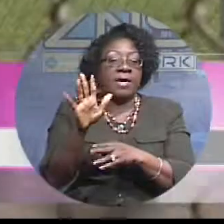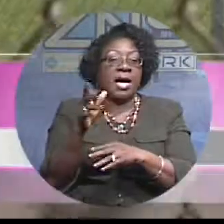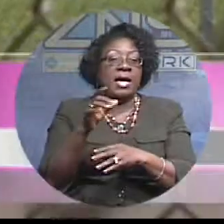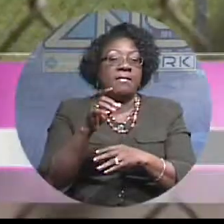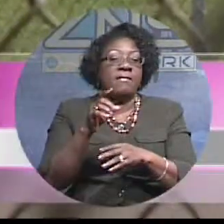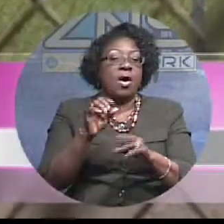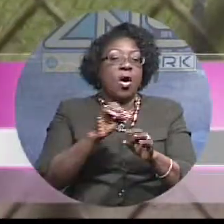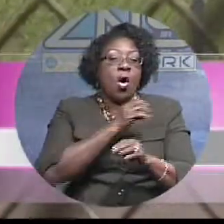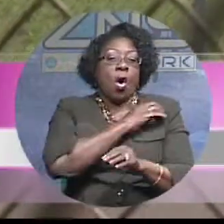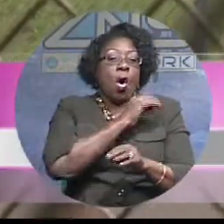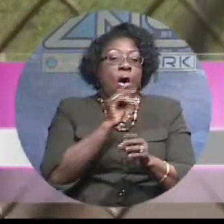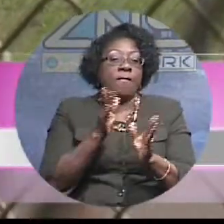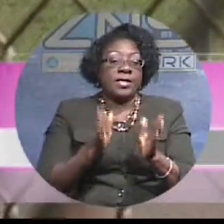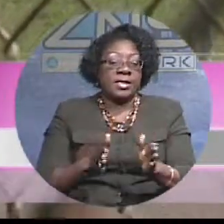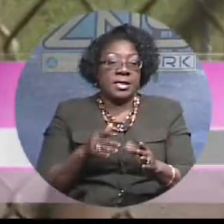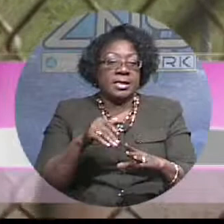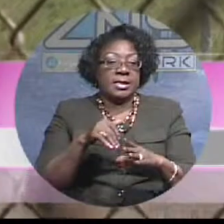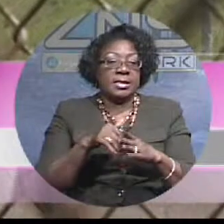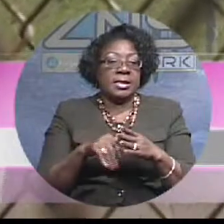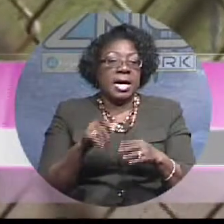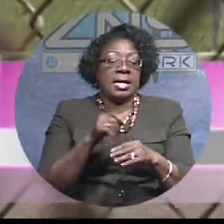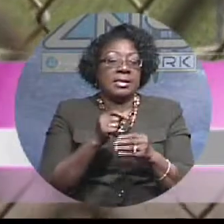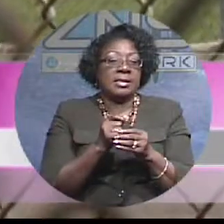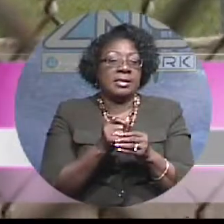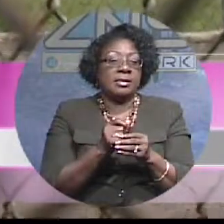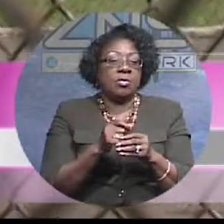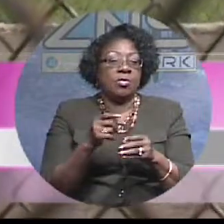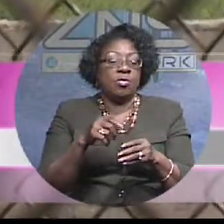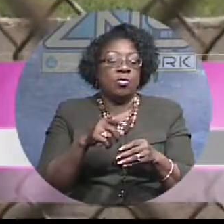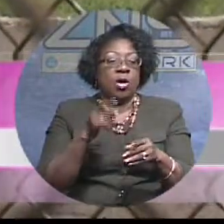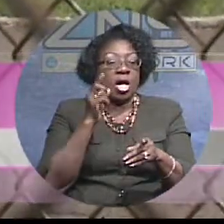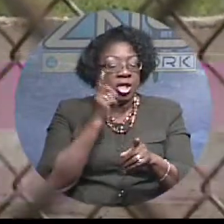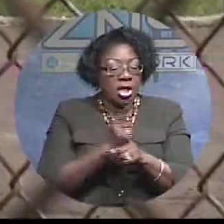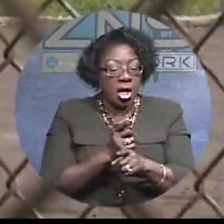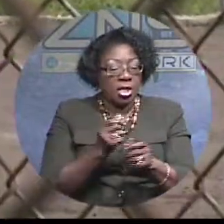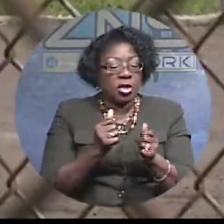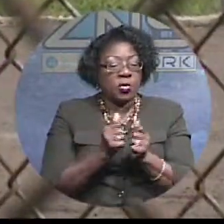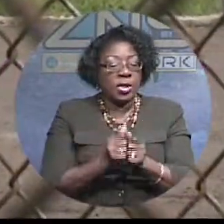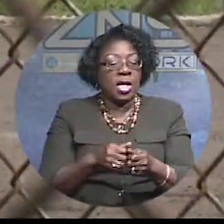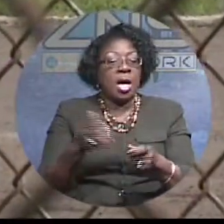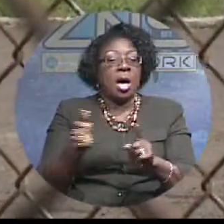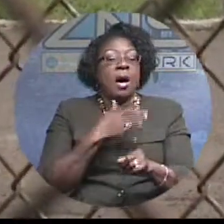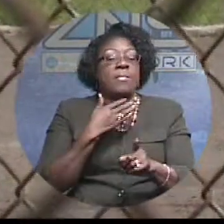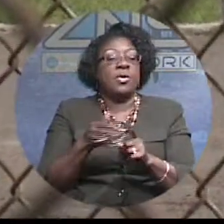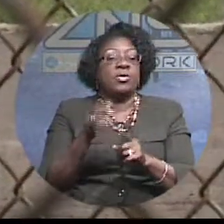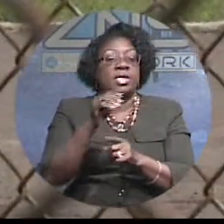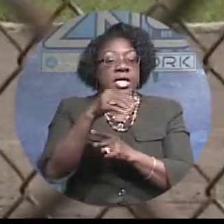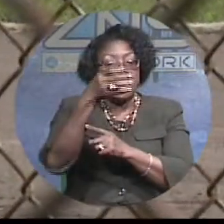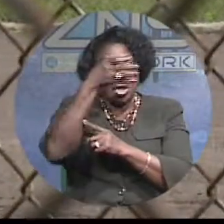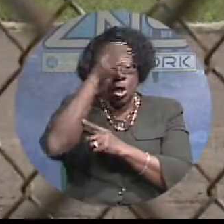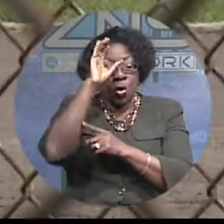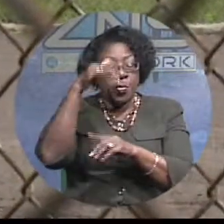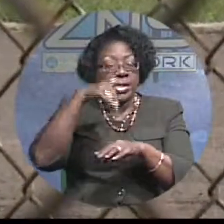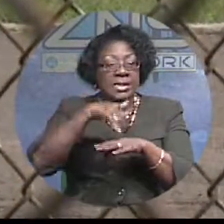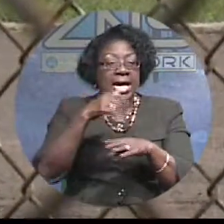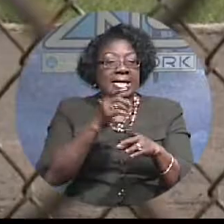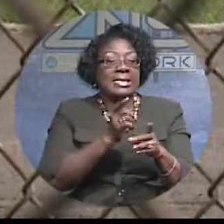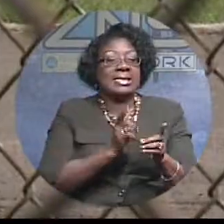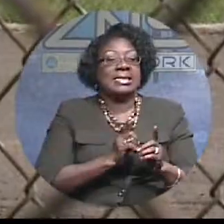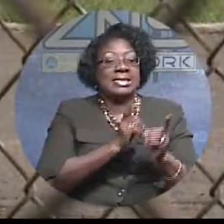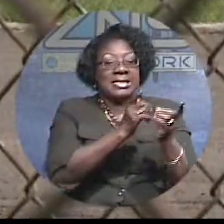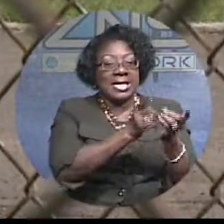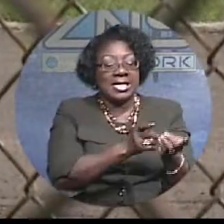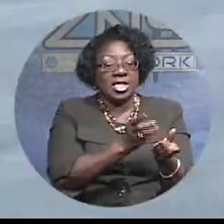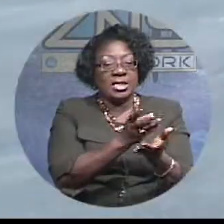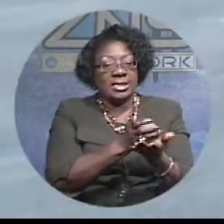the alleged abuse of Cuban detainees at the Carmichael Road Detention Center has caused quite a stir among some Bahamians who believe that the hearing should be made